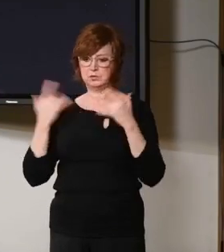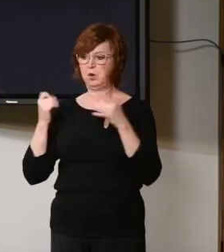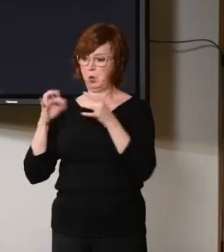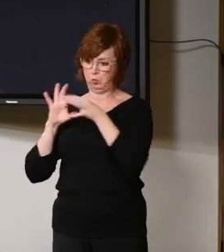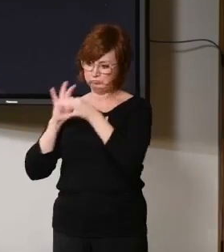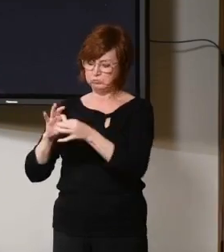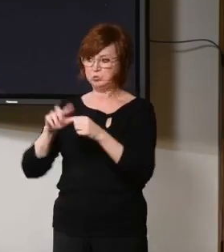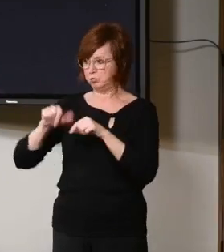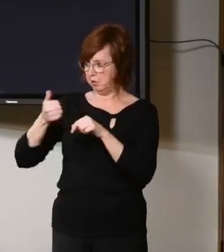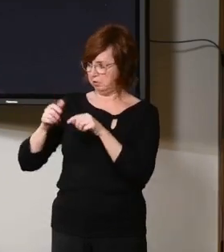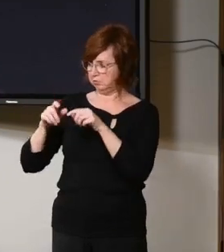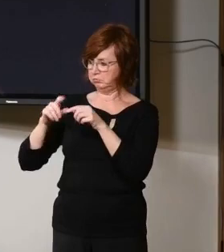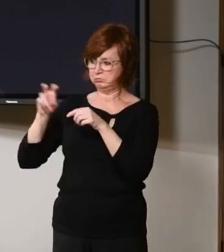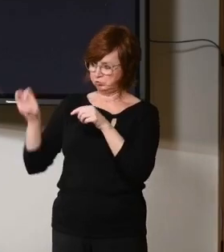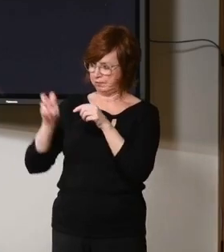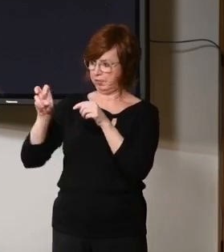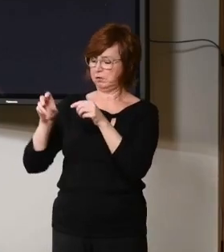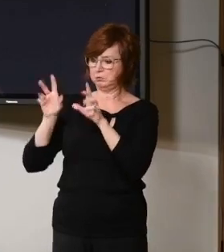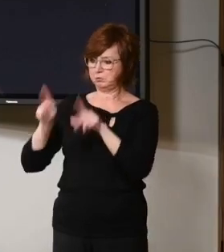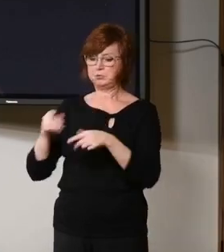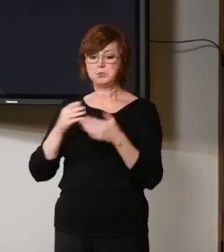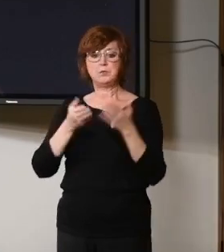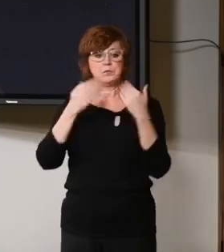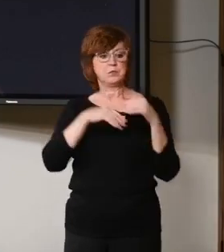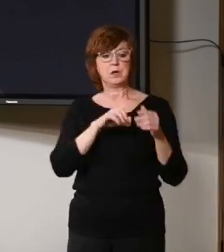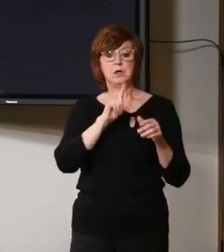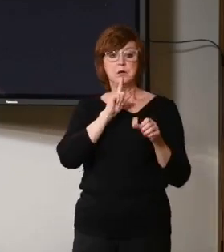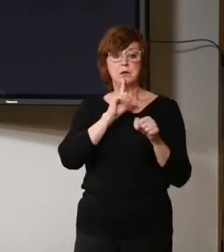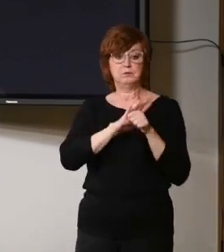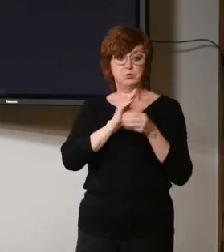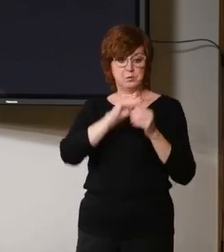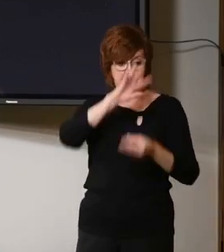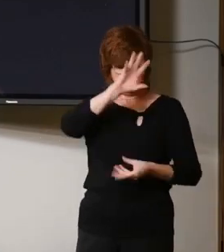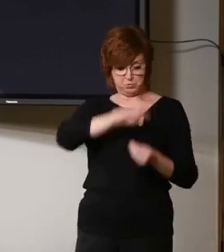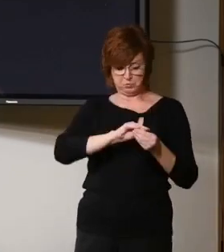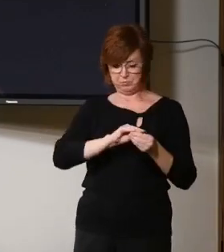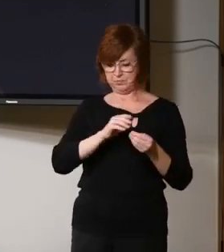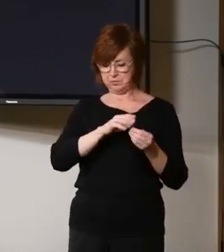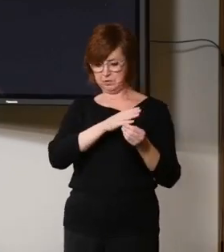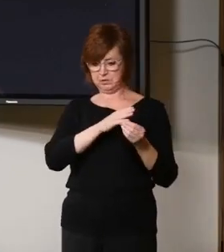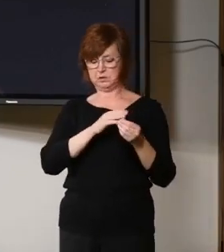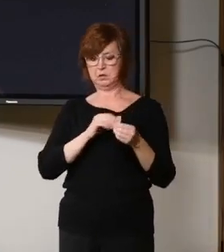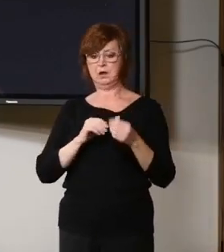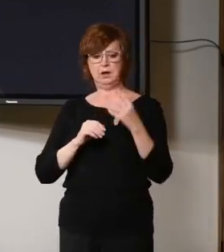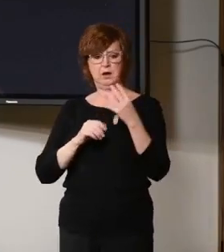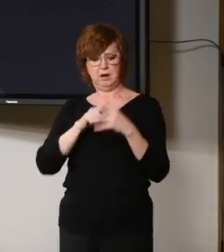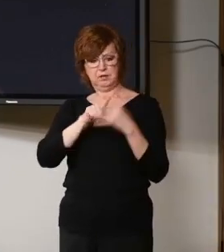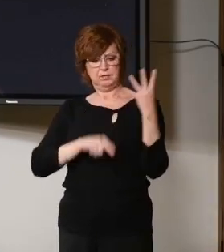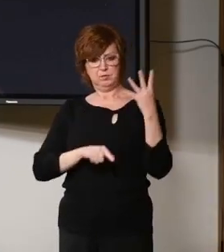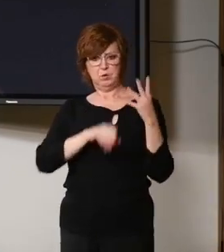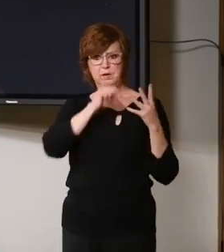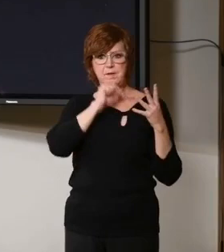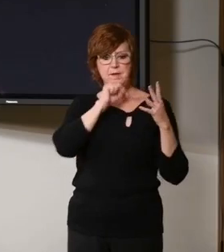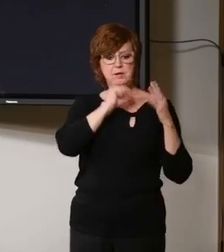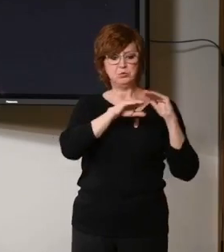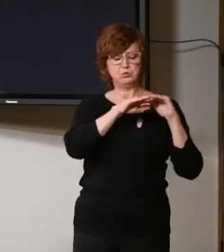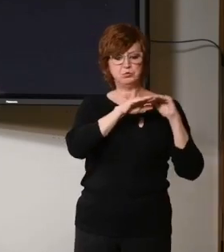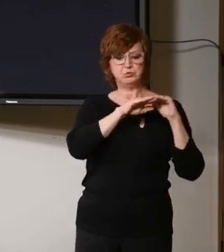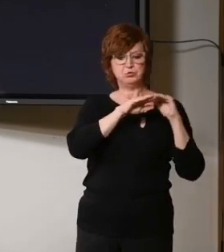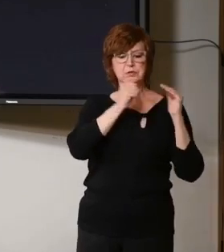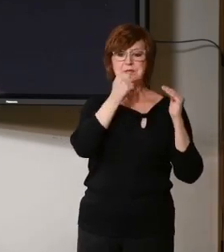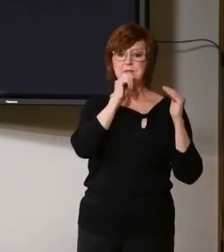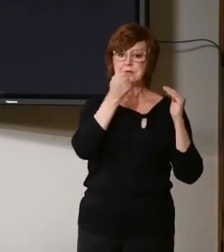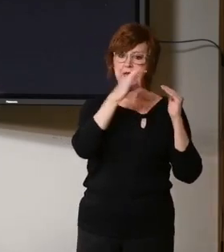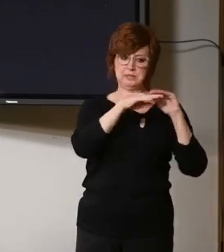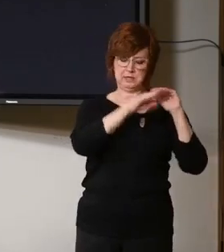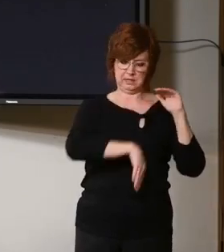Of the confirmed cases, we have 4 cases under 19 years of